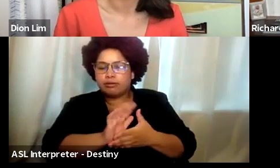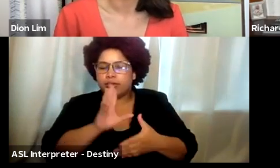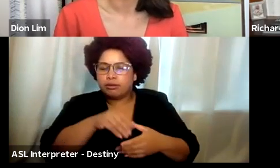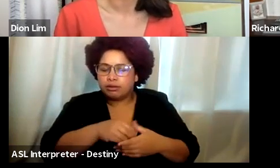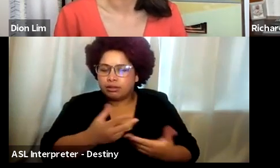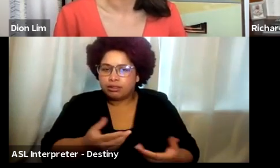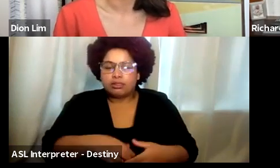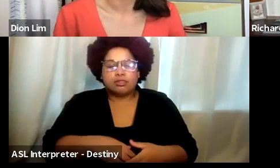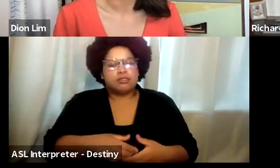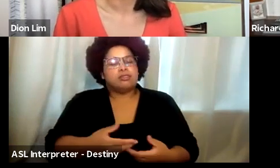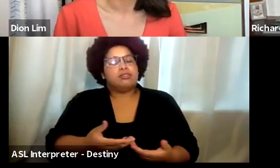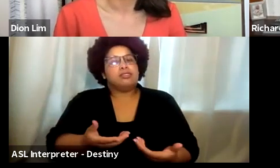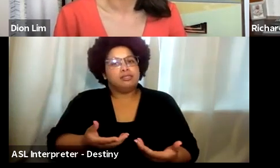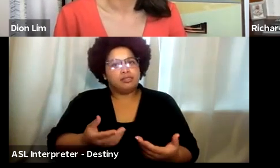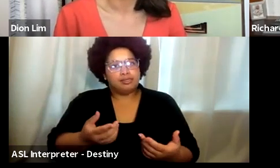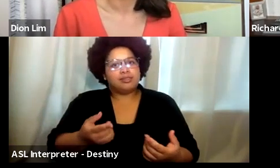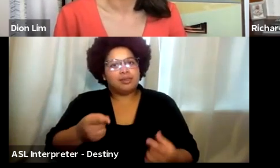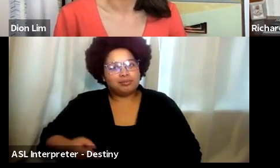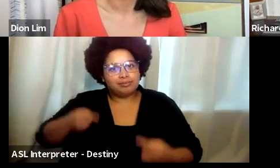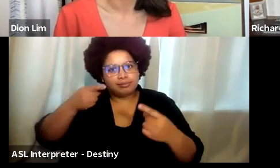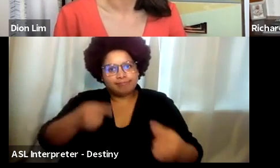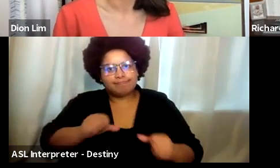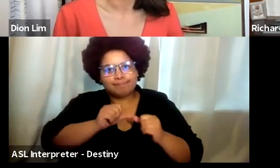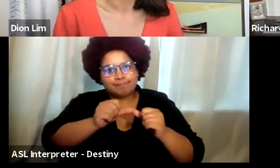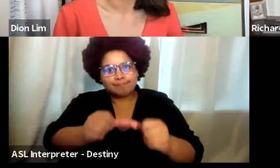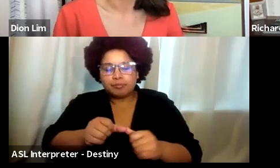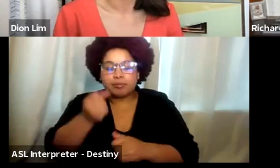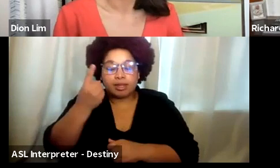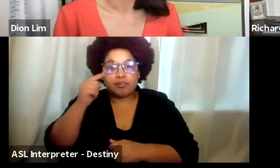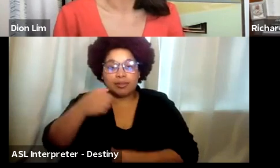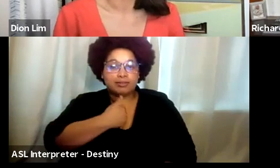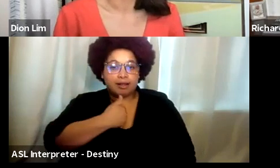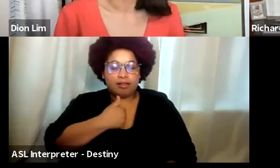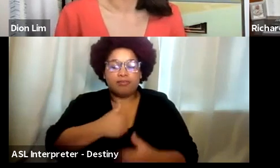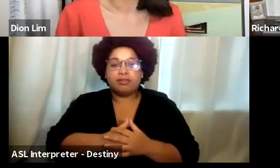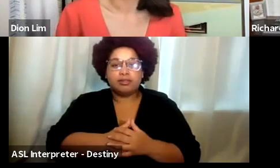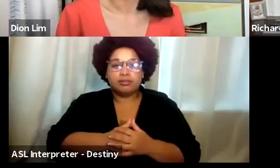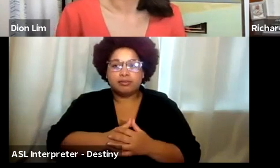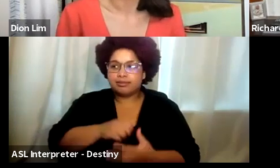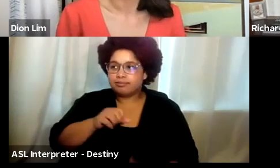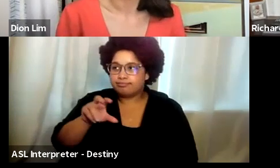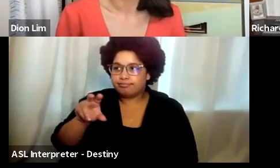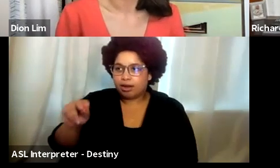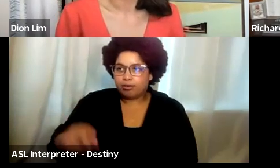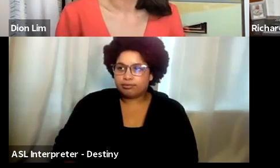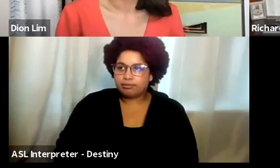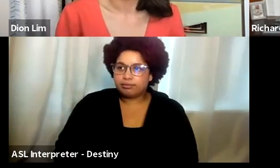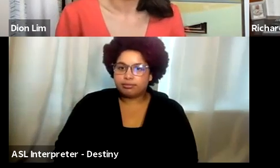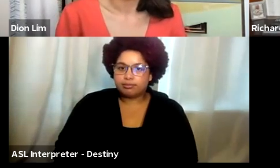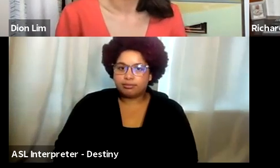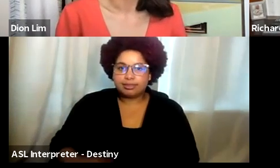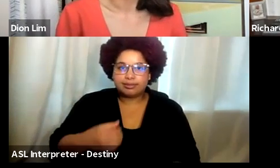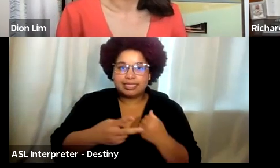there's constant battles all the time, but I have found that, at least for me, just by saying no and saving